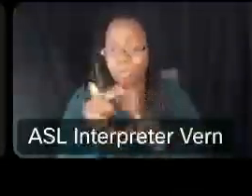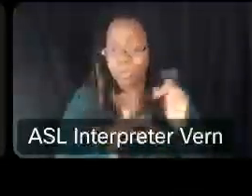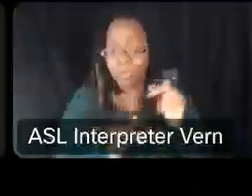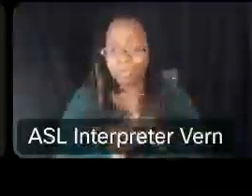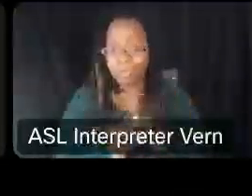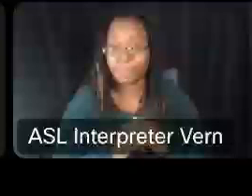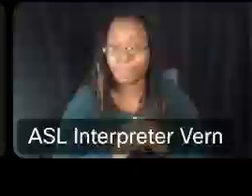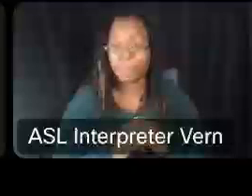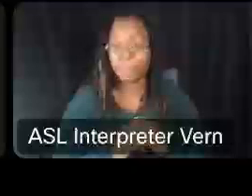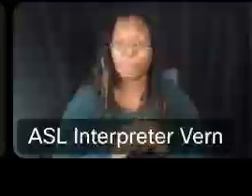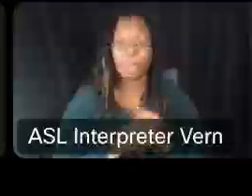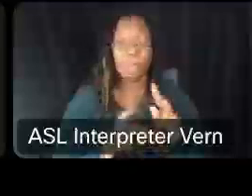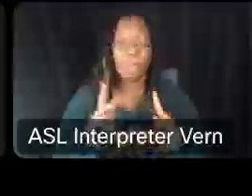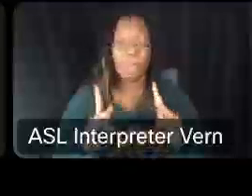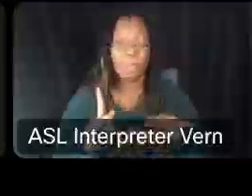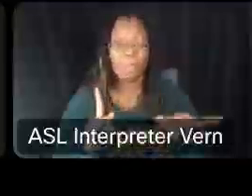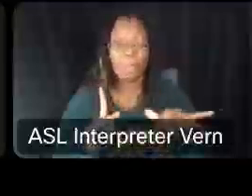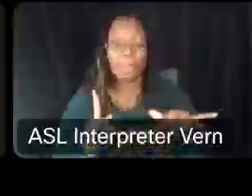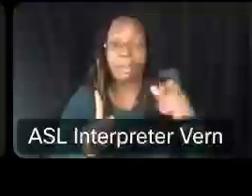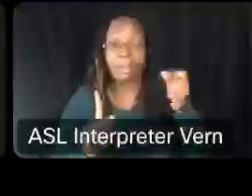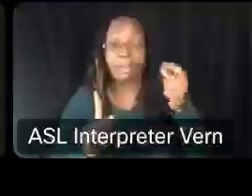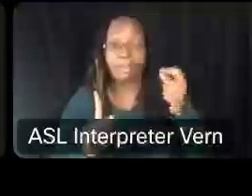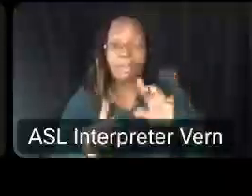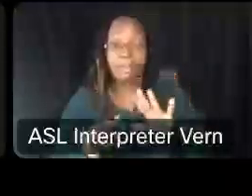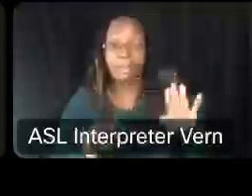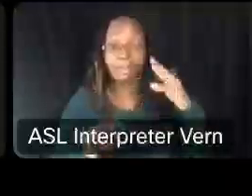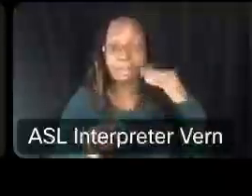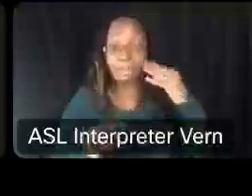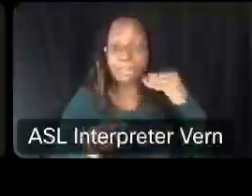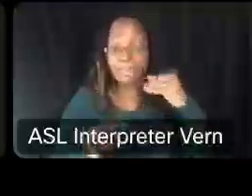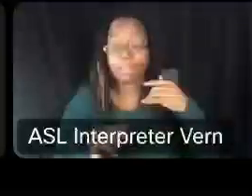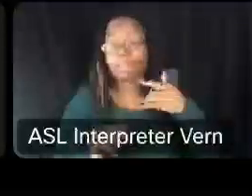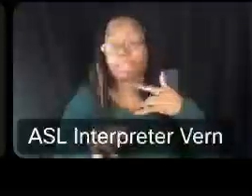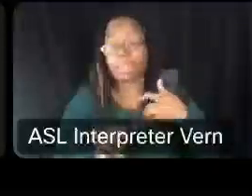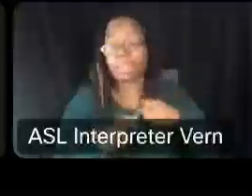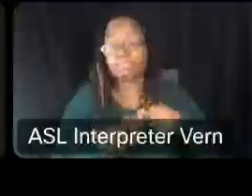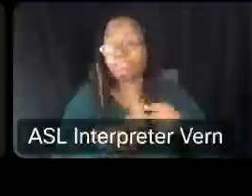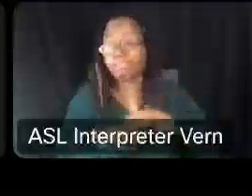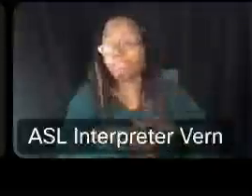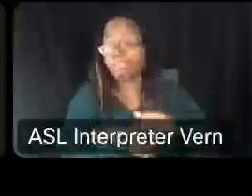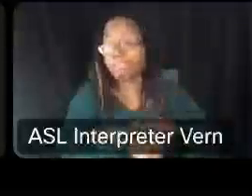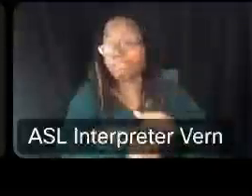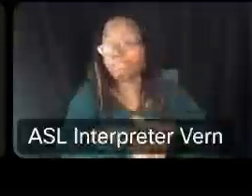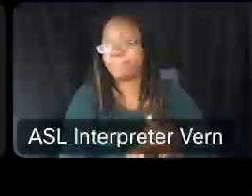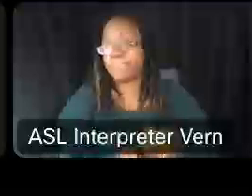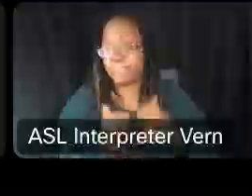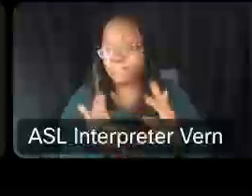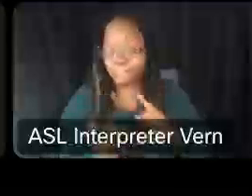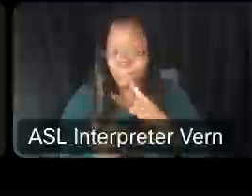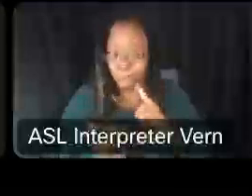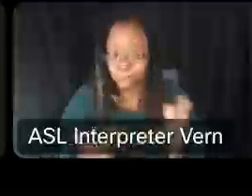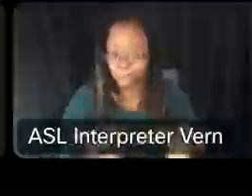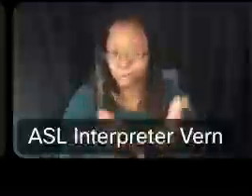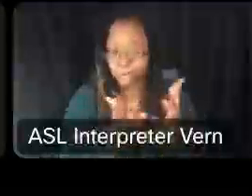who understood the experiences frequently supported other survivors to safety. And